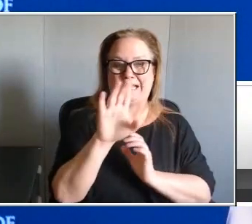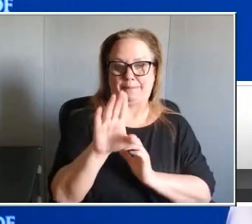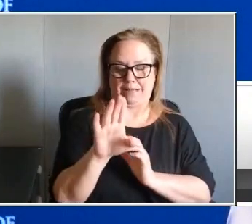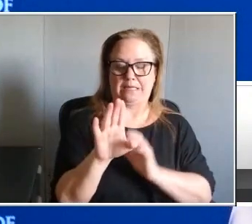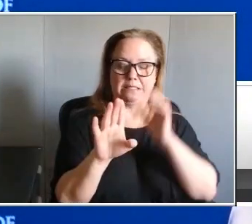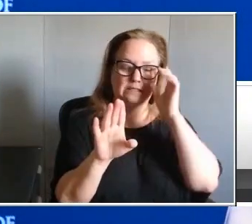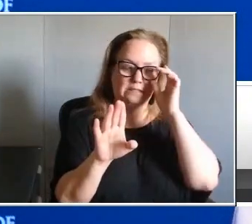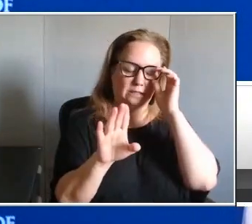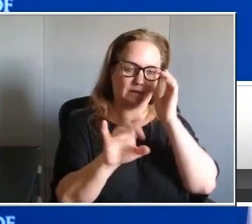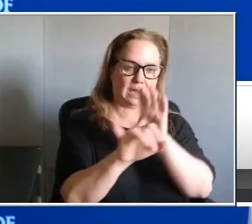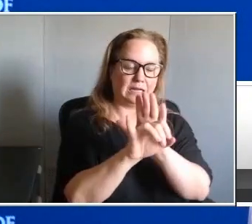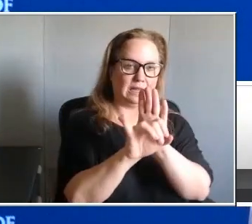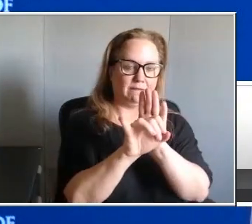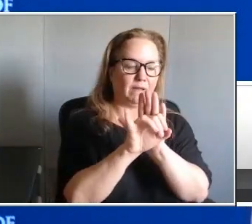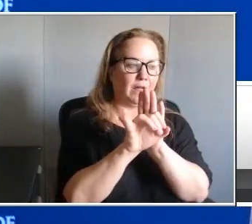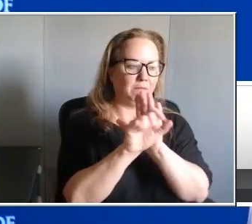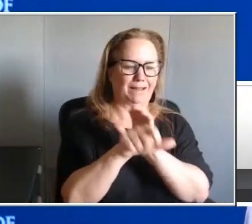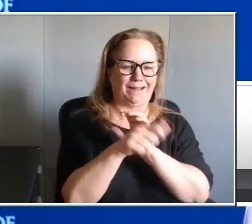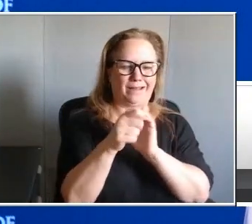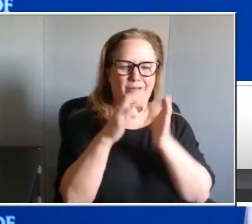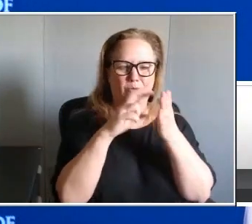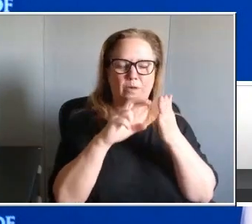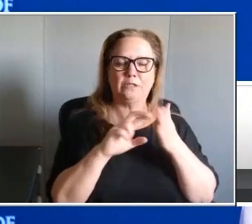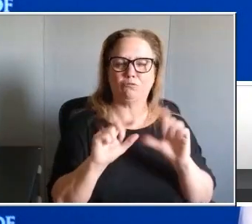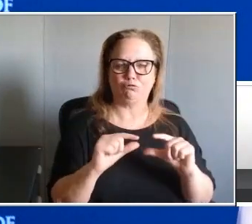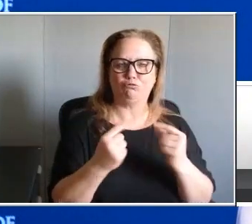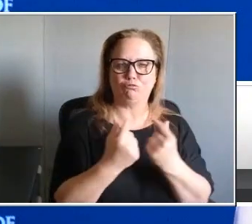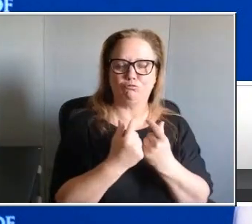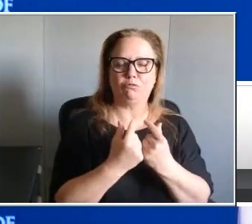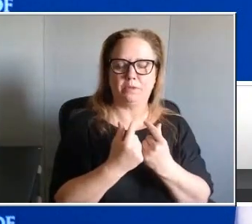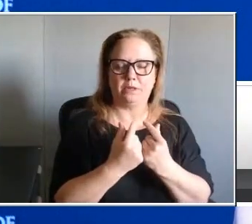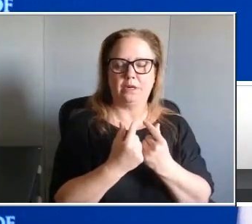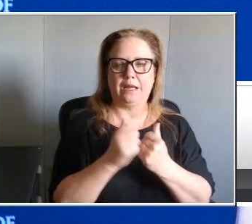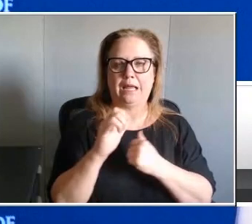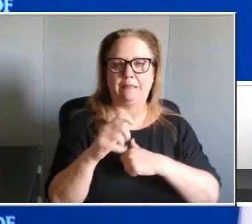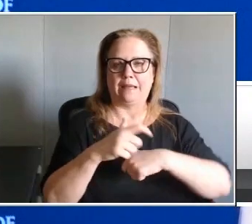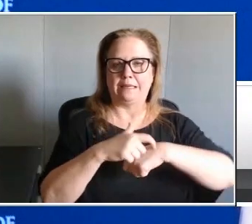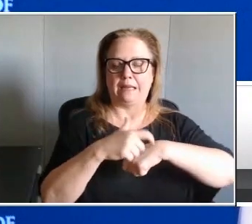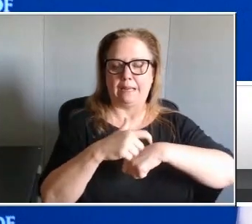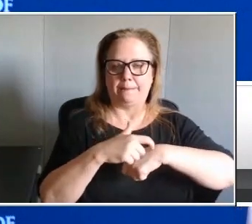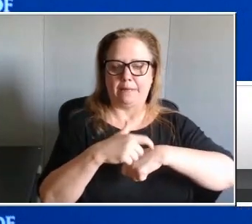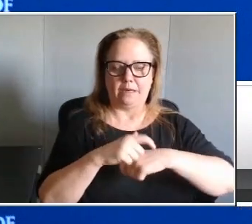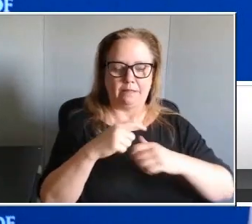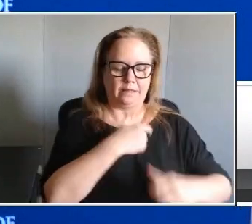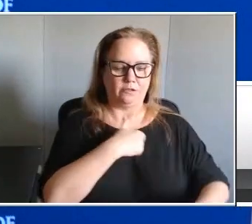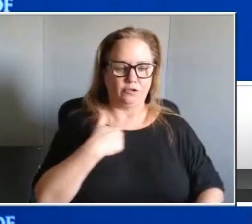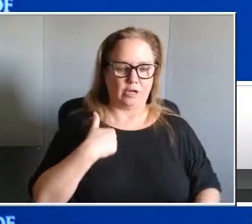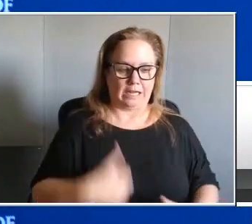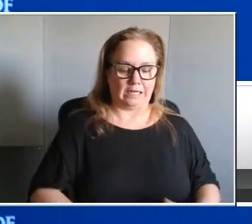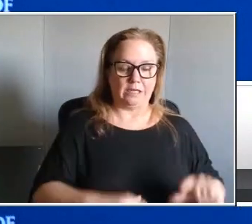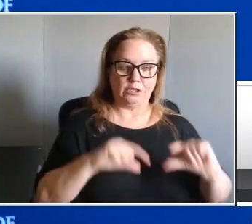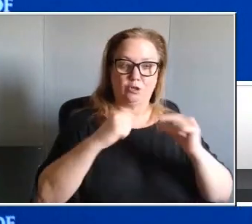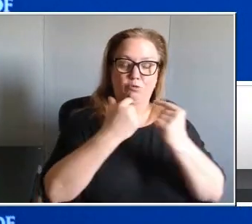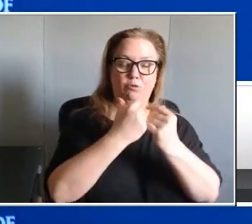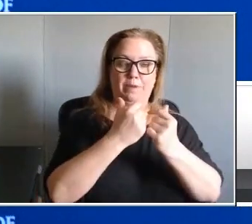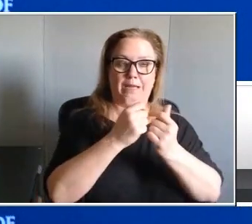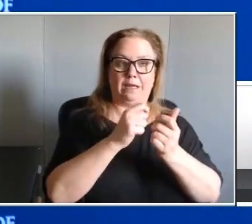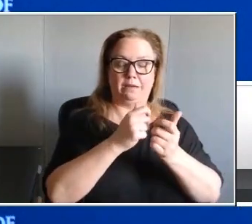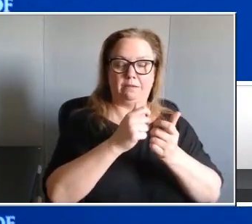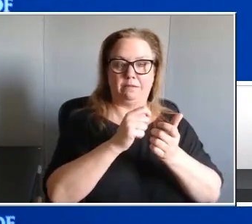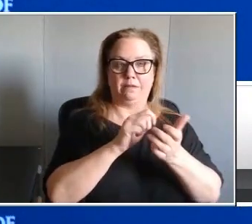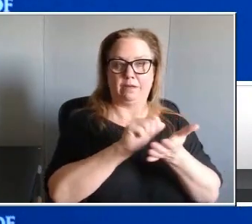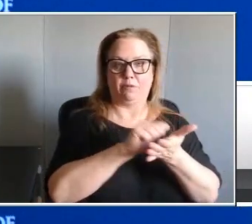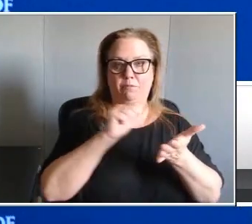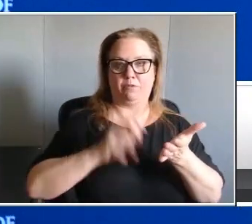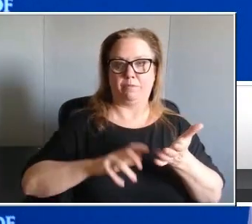were identified by another research group. At that point, the Chinese group had taken them off, but not before they could